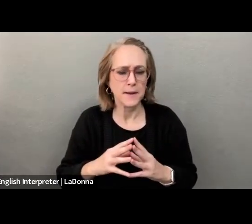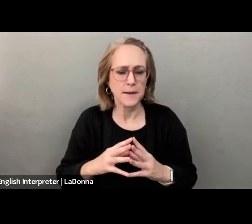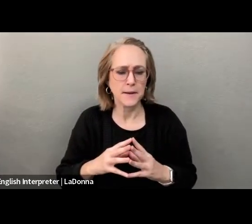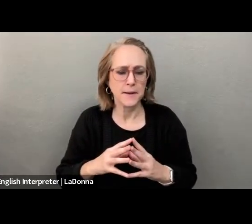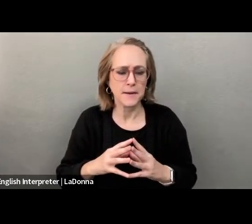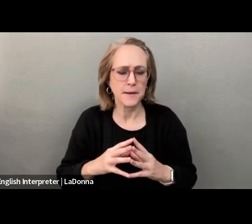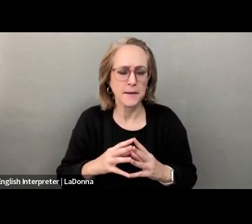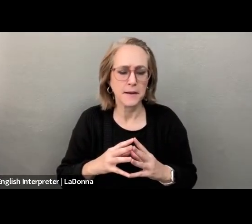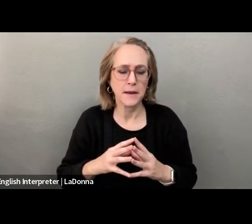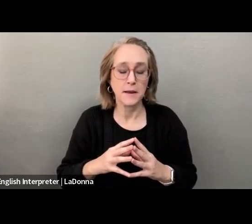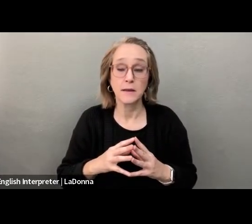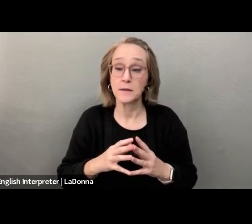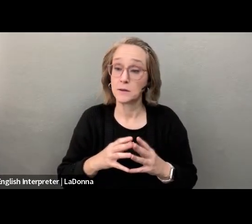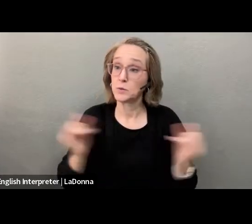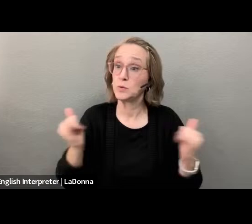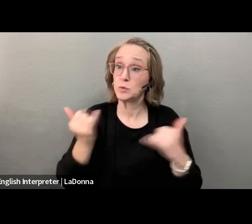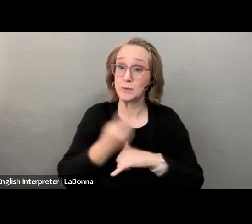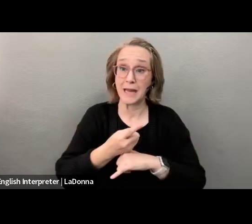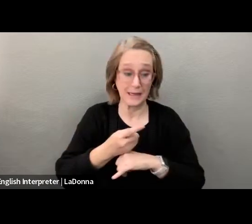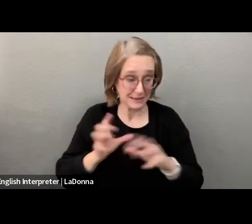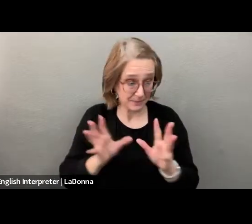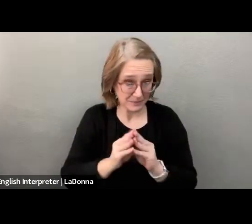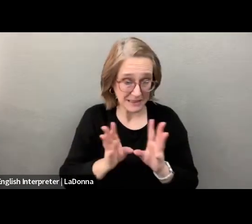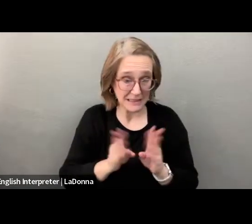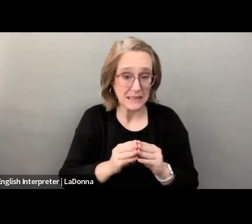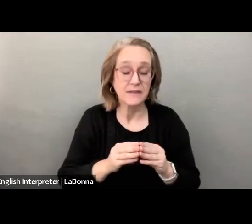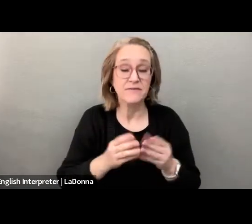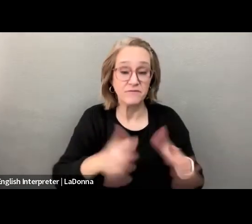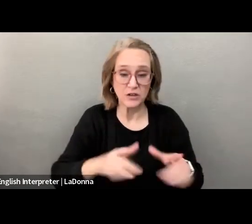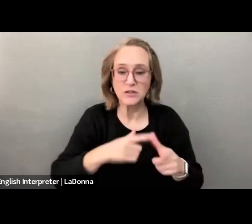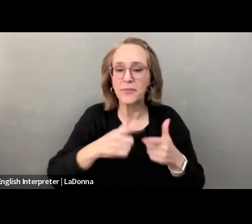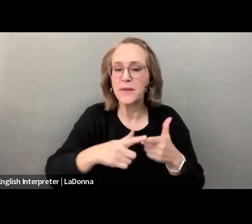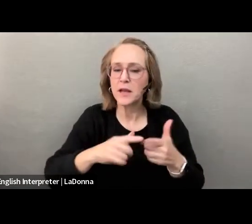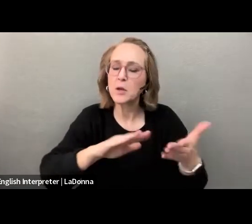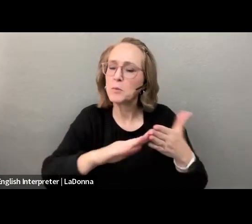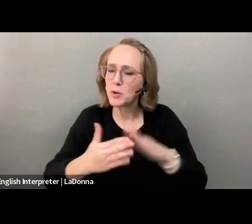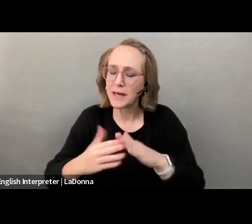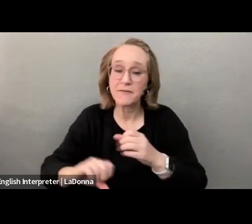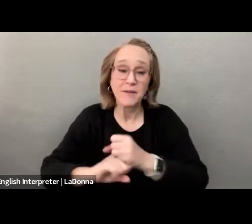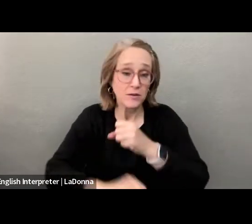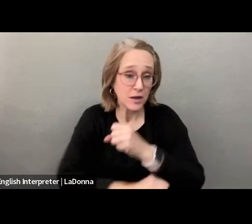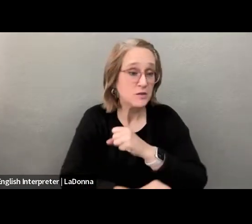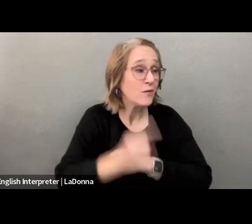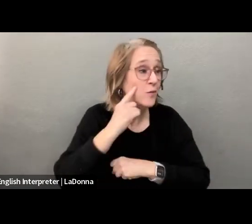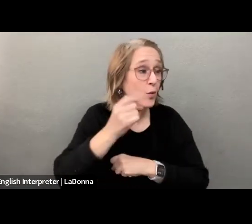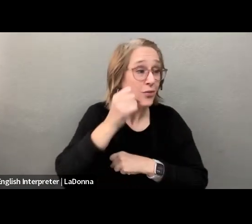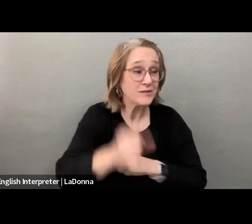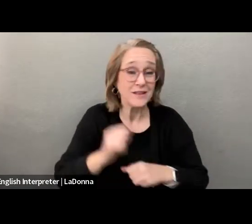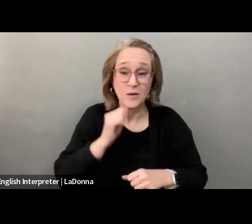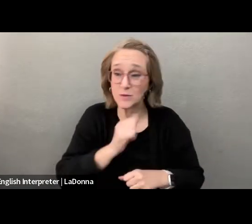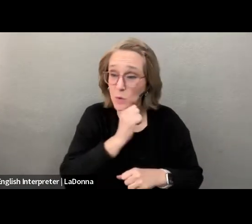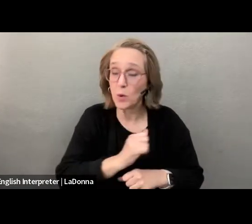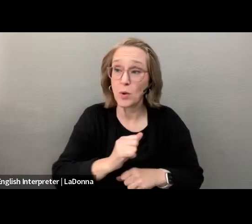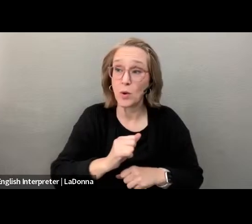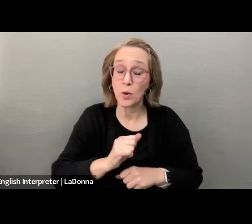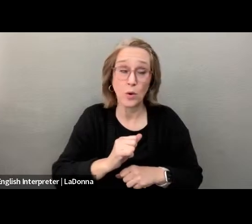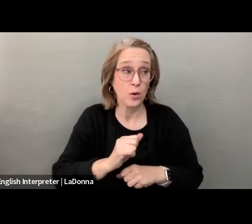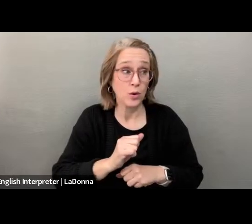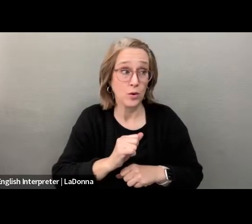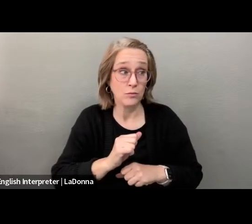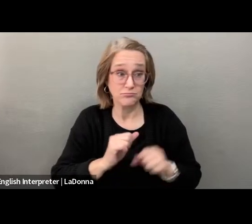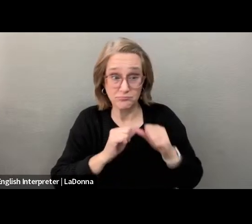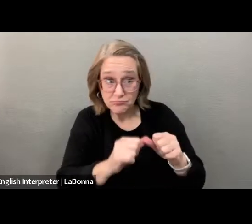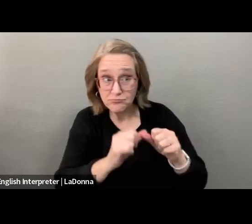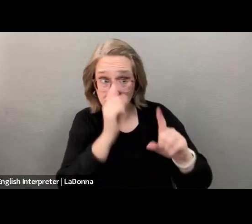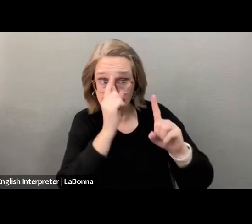After this meeting of the Community Foundation for Southern Arizona, we will decide whether we will dissolve or not, but most of us are of the mind to